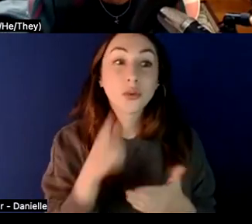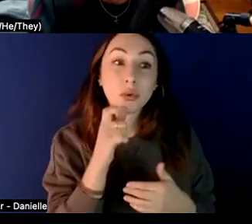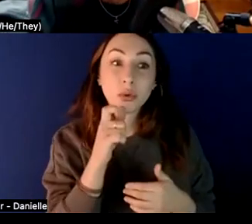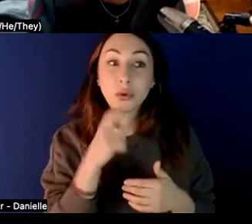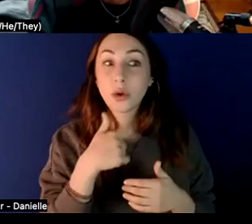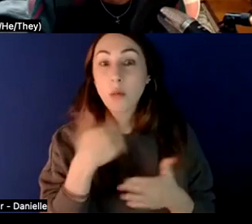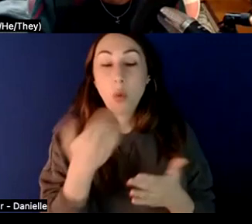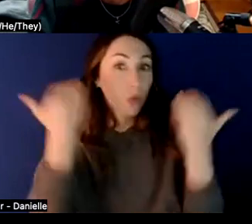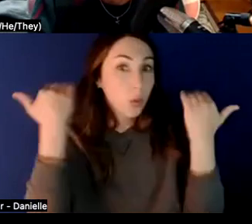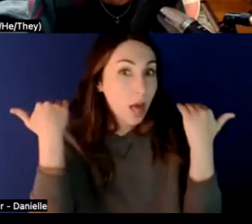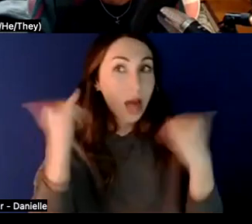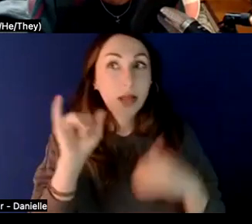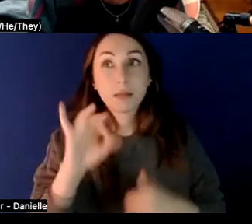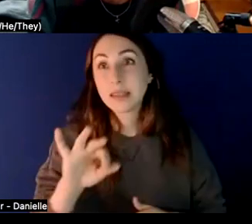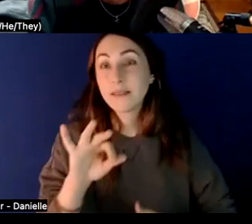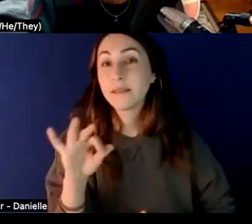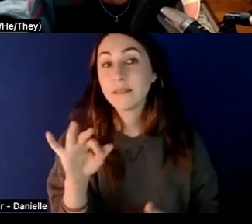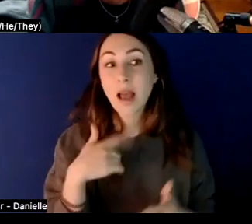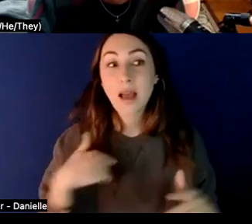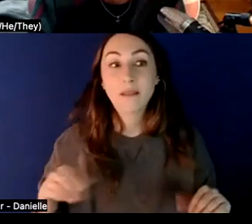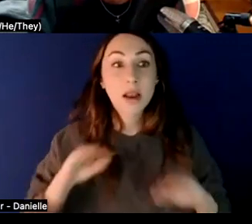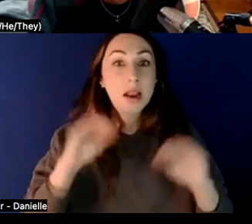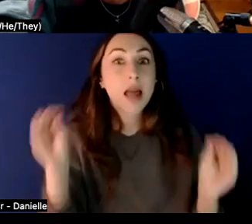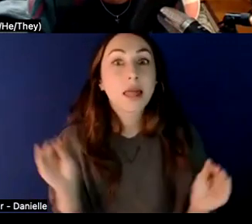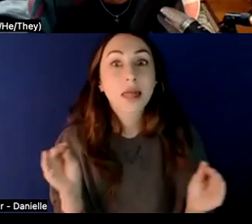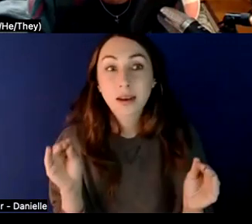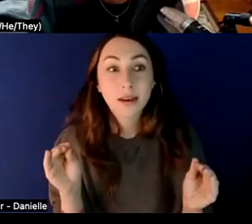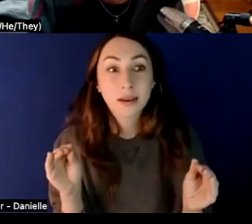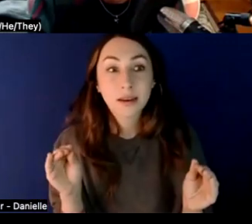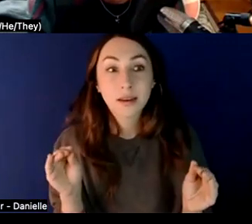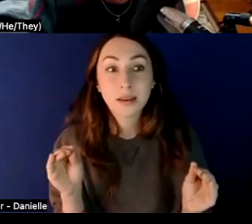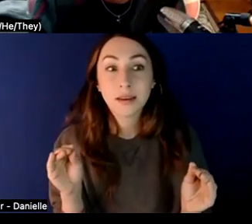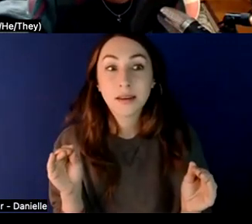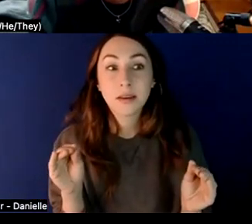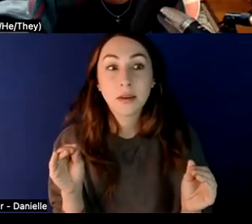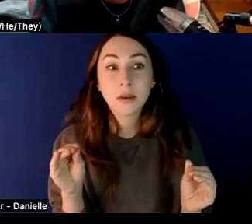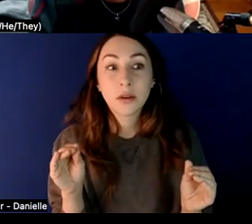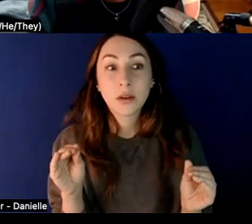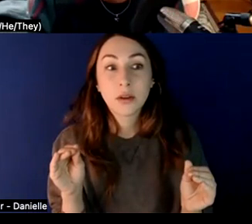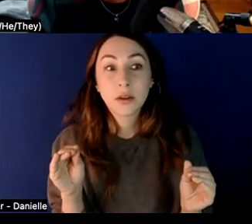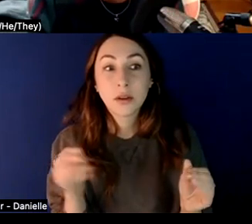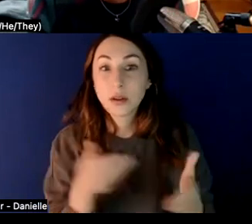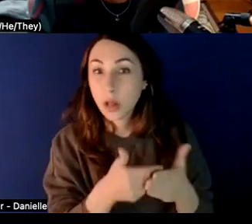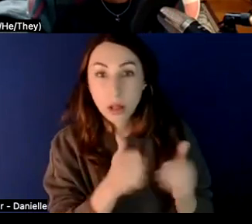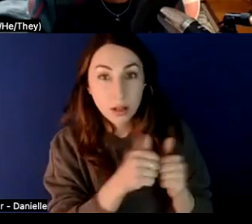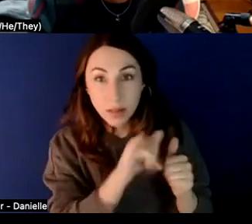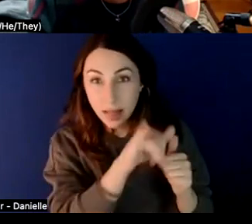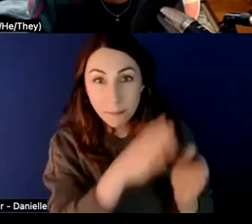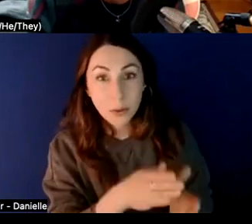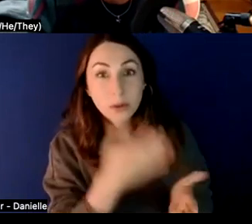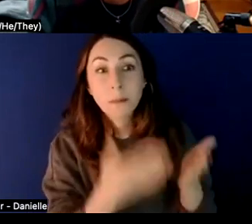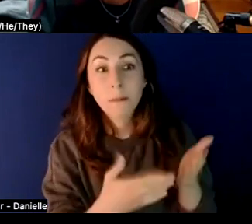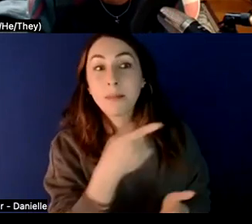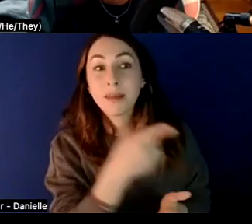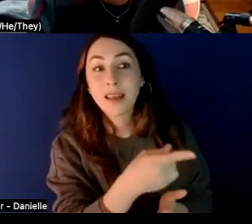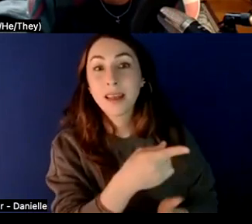with so many things, it might have absolutely nothing to do with the person, but they might have hit me a little too sensitive in some words. Maybe